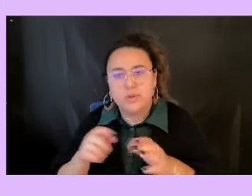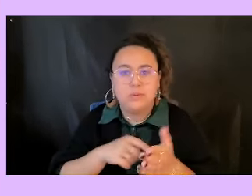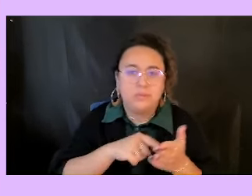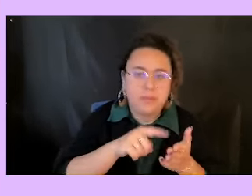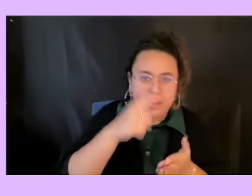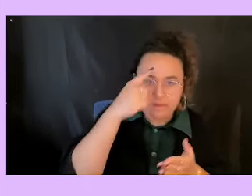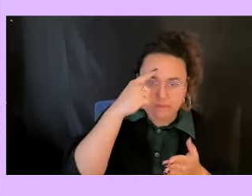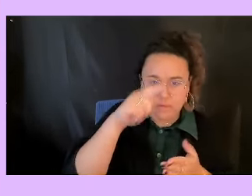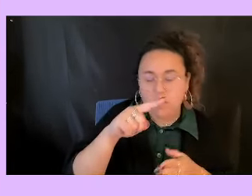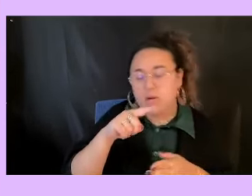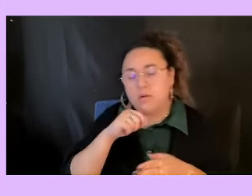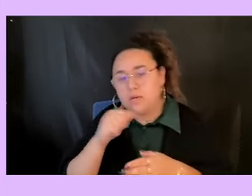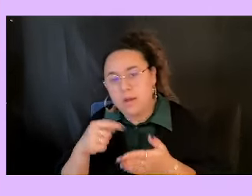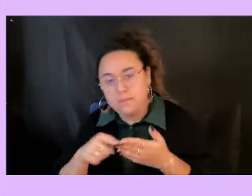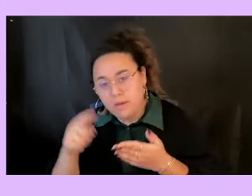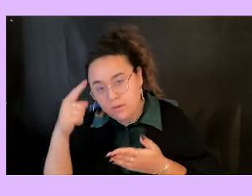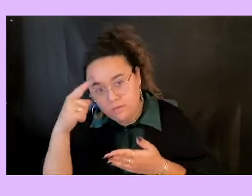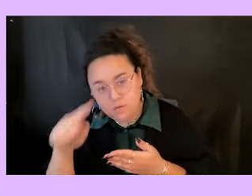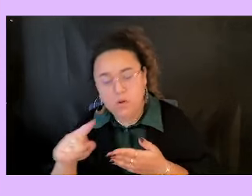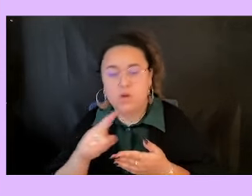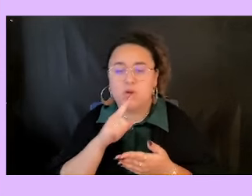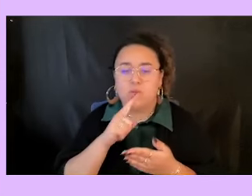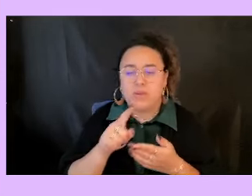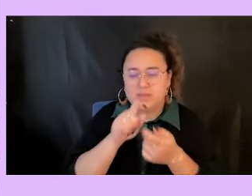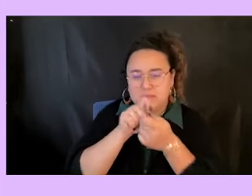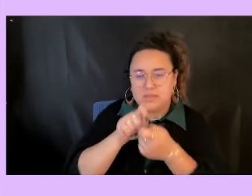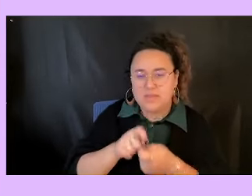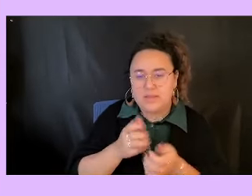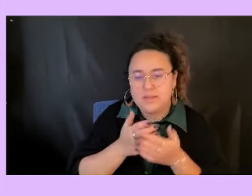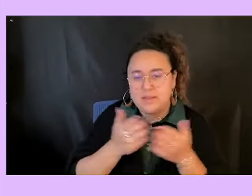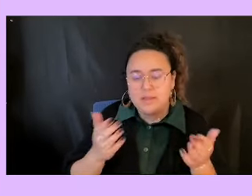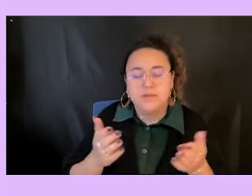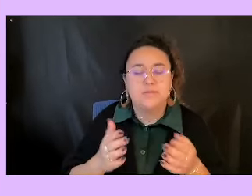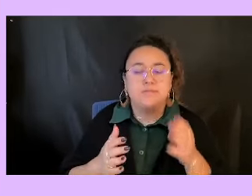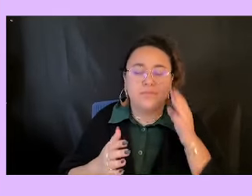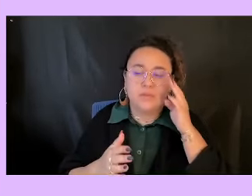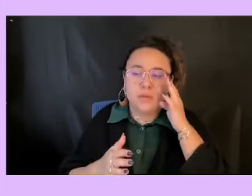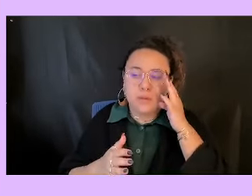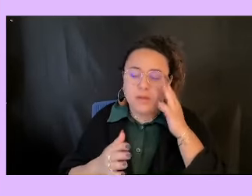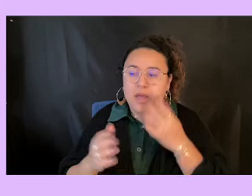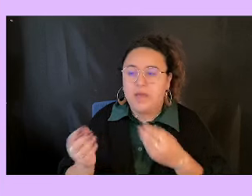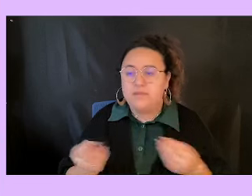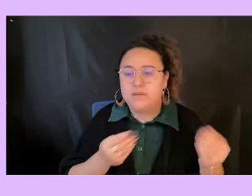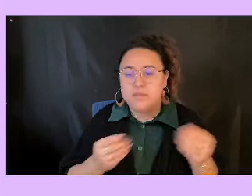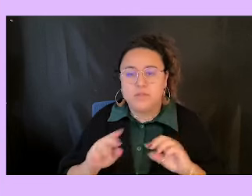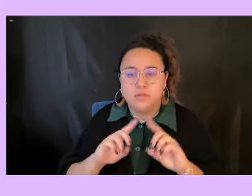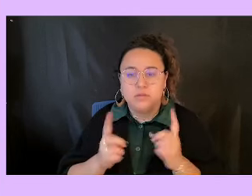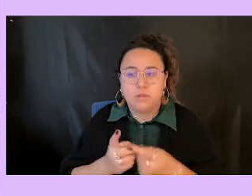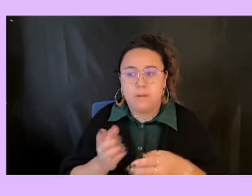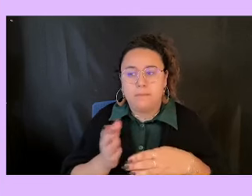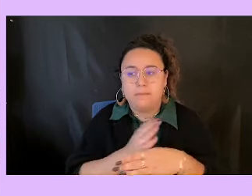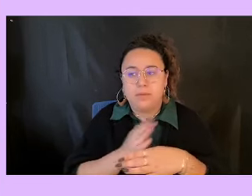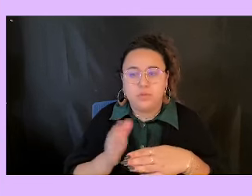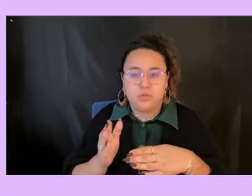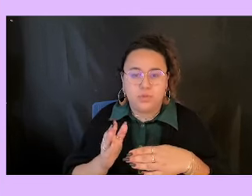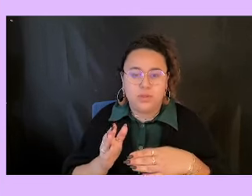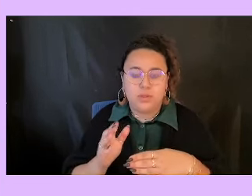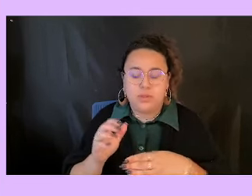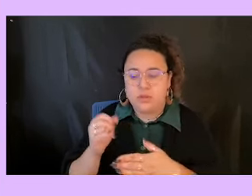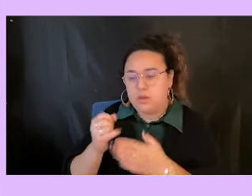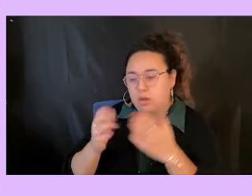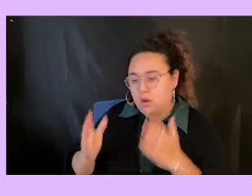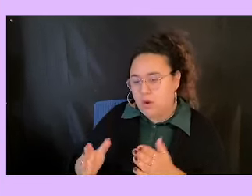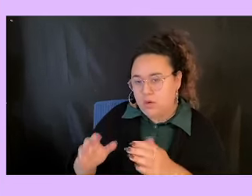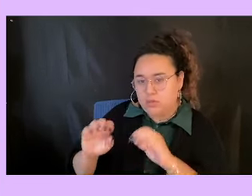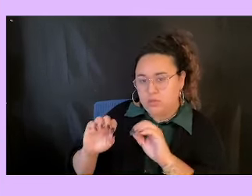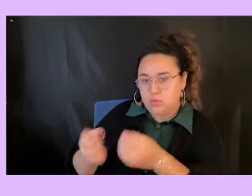stuff, but also just being kind of like a facilitating department between the artists or